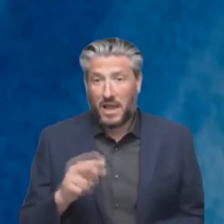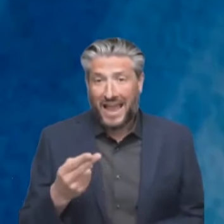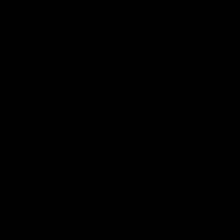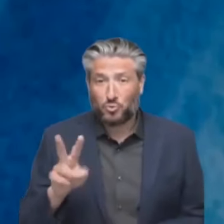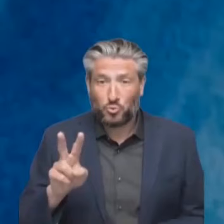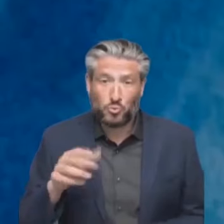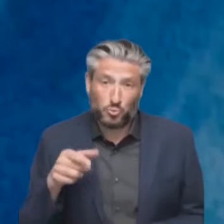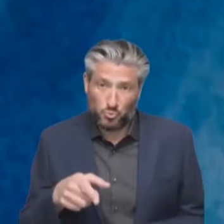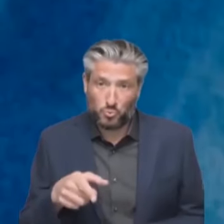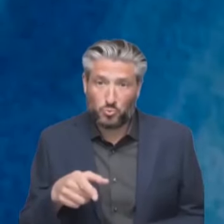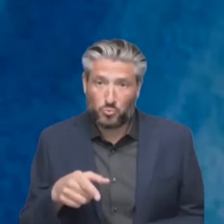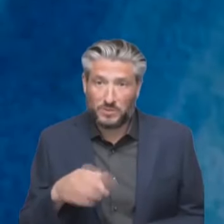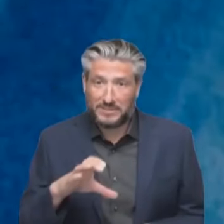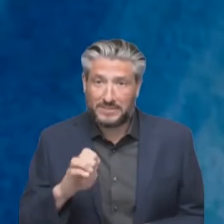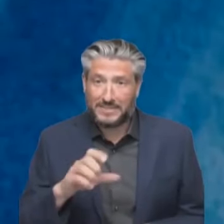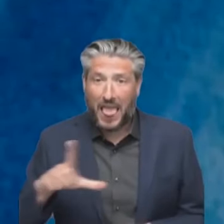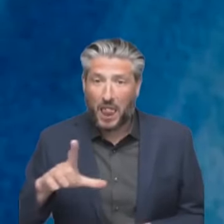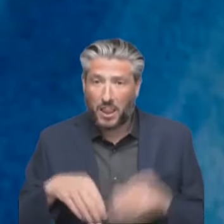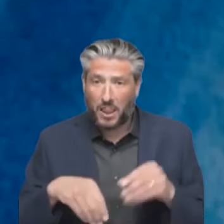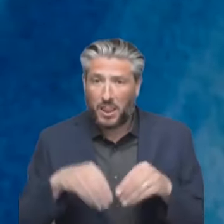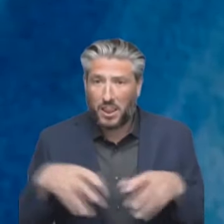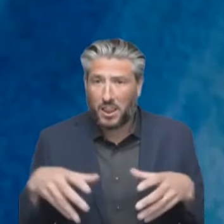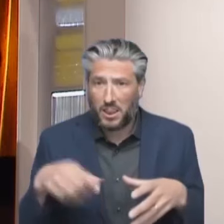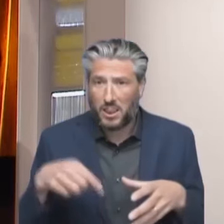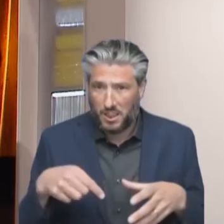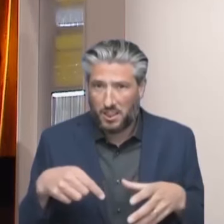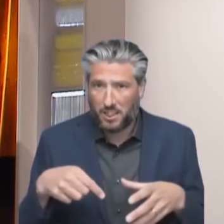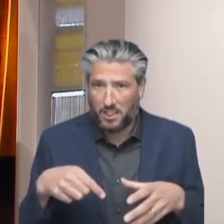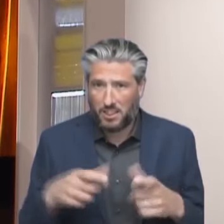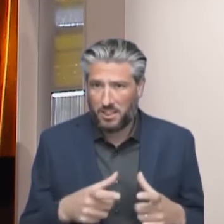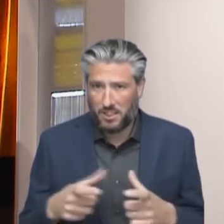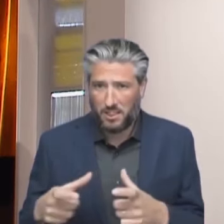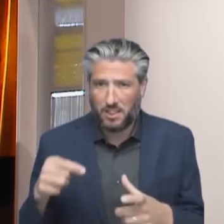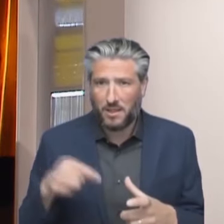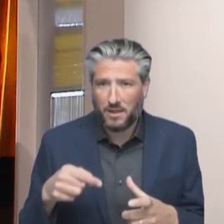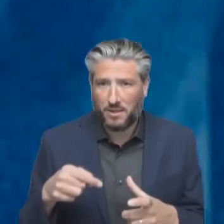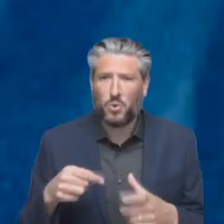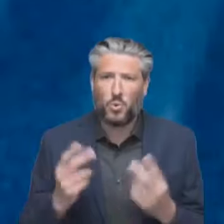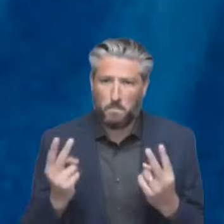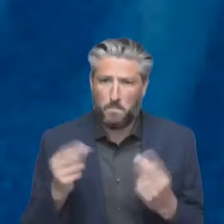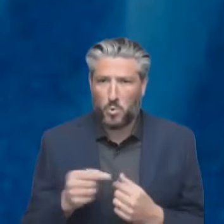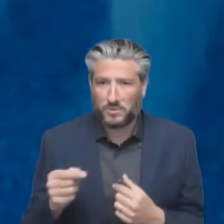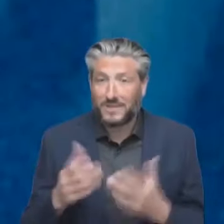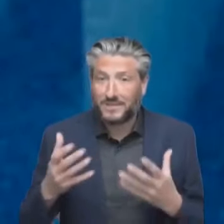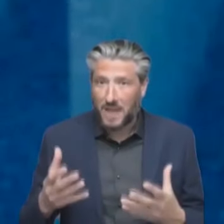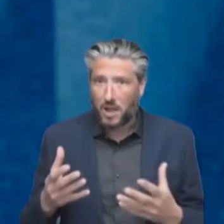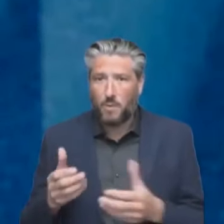to keeping our people. Now, when it comes to converting our plants and indeed